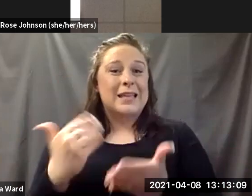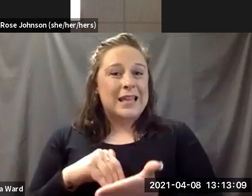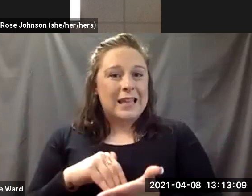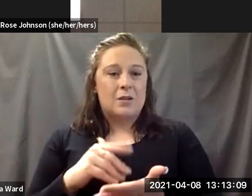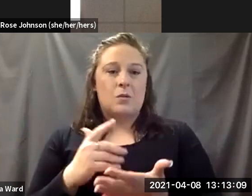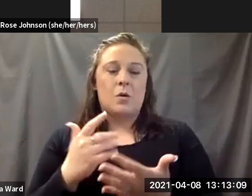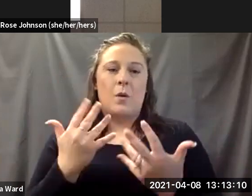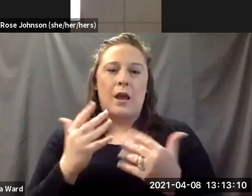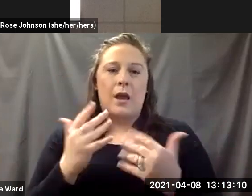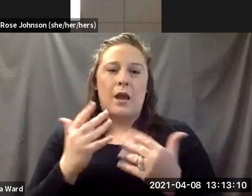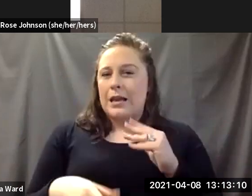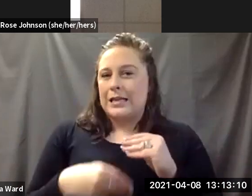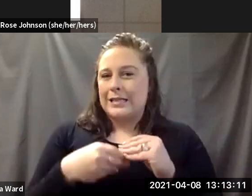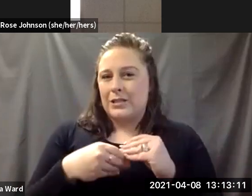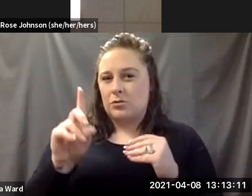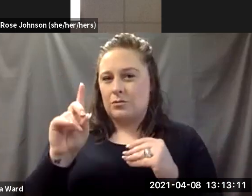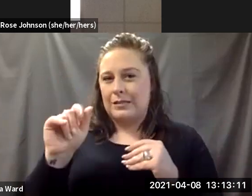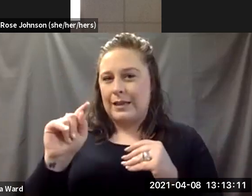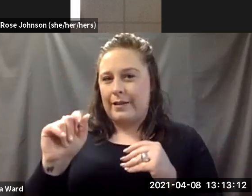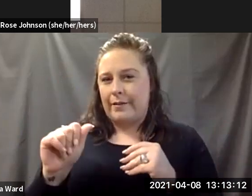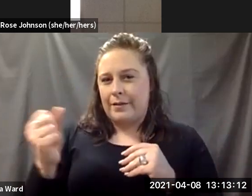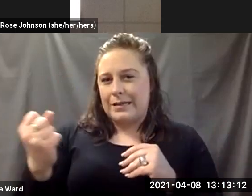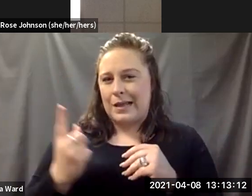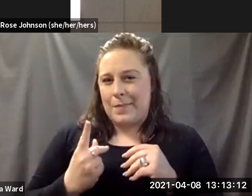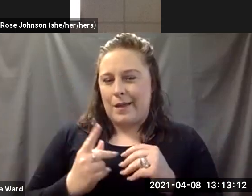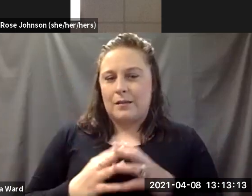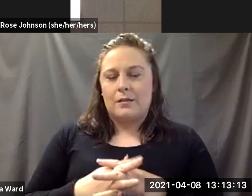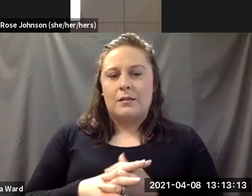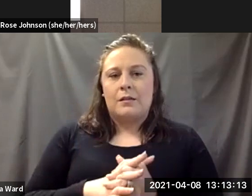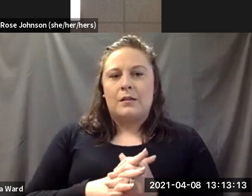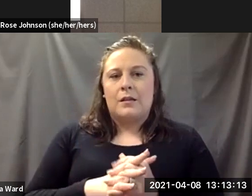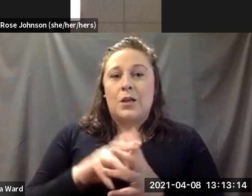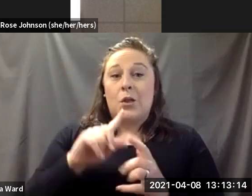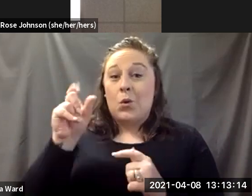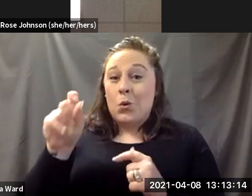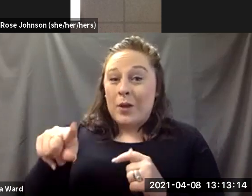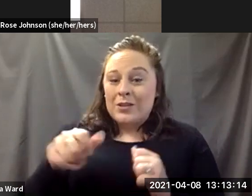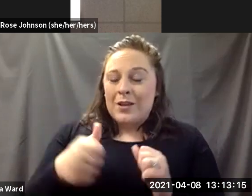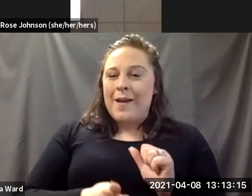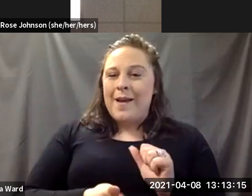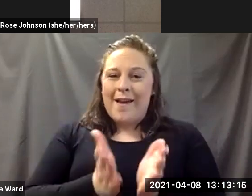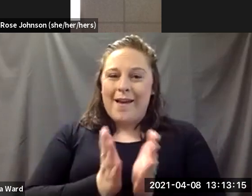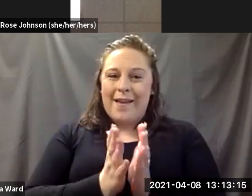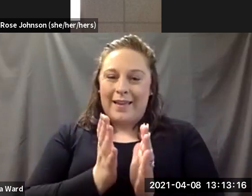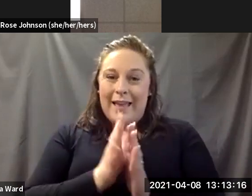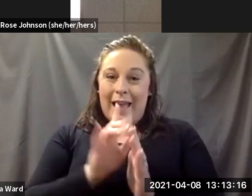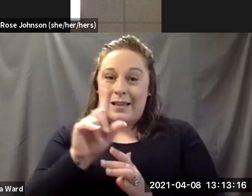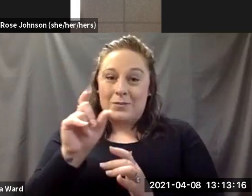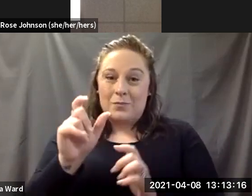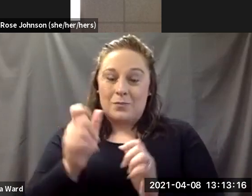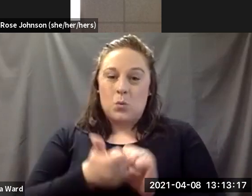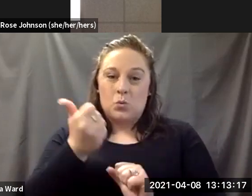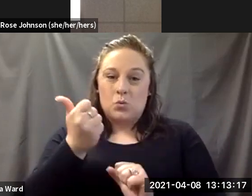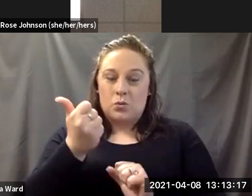some additional data to come back on that. And then the question that I probably get asked most of all, are the vaccines